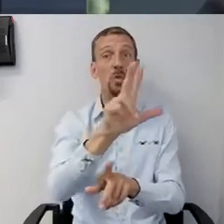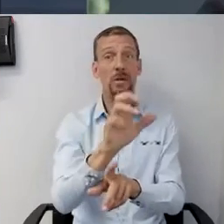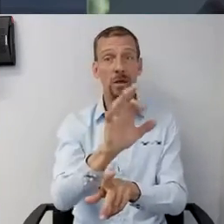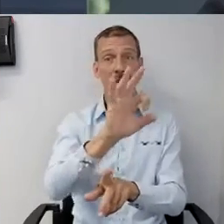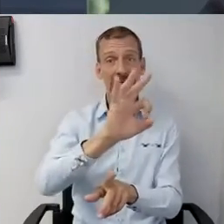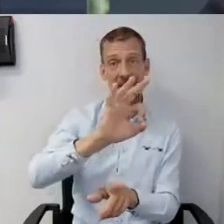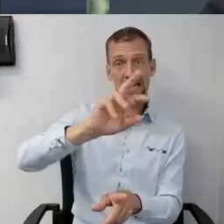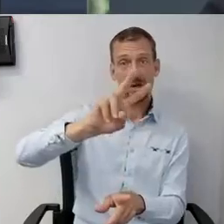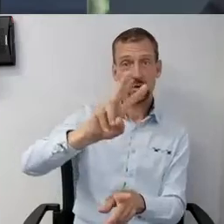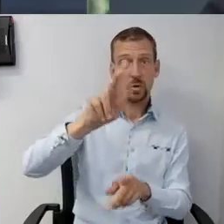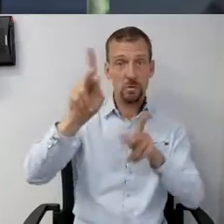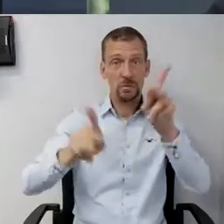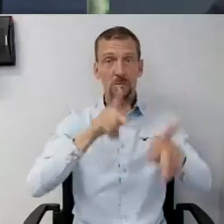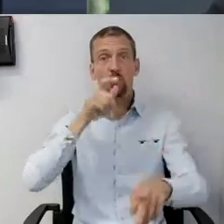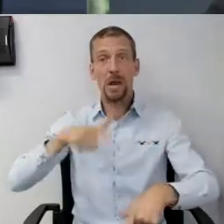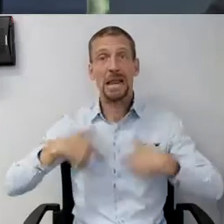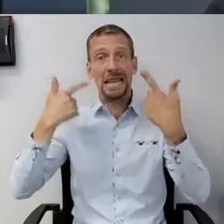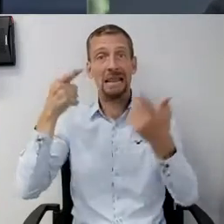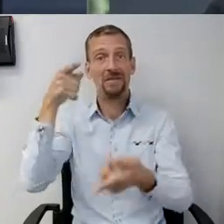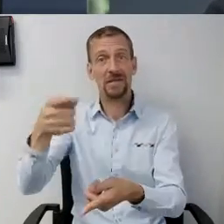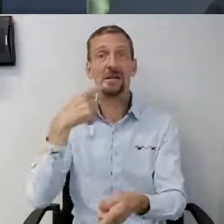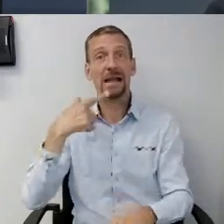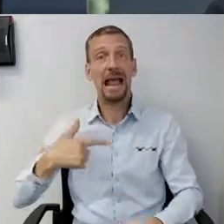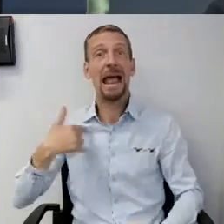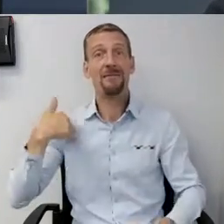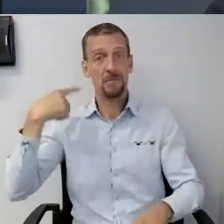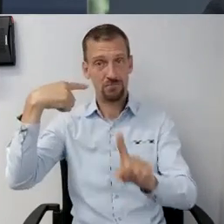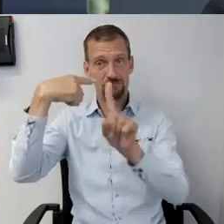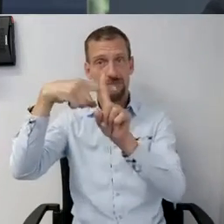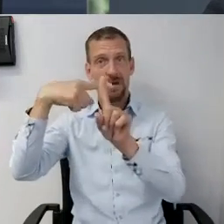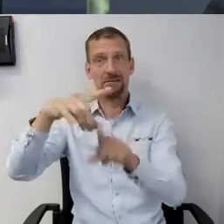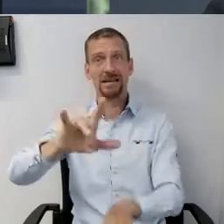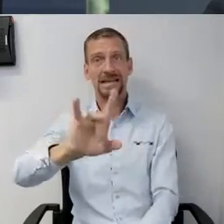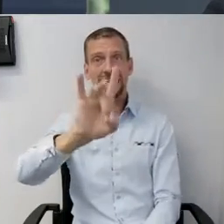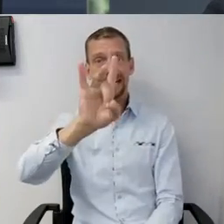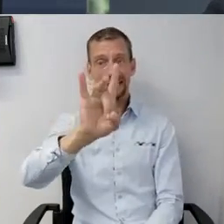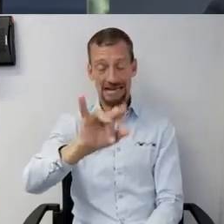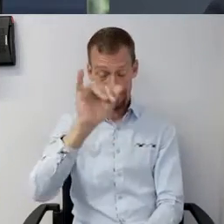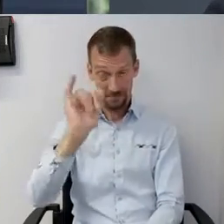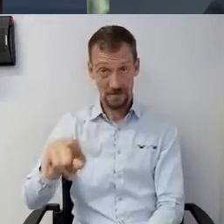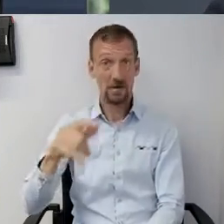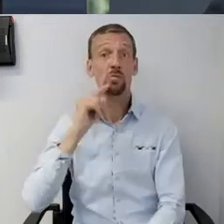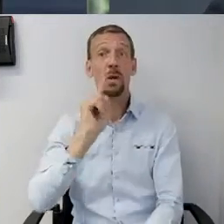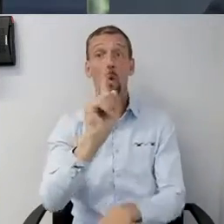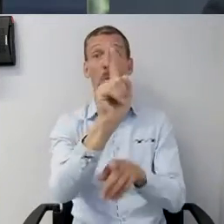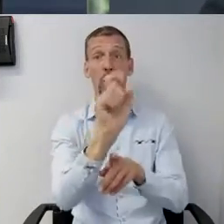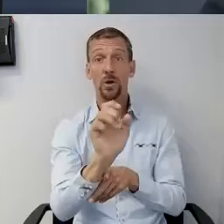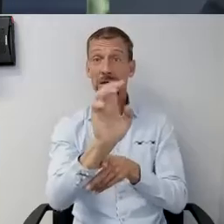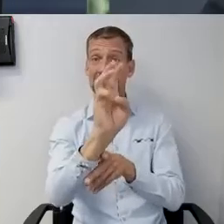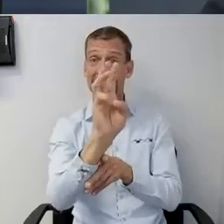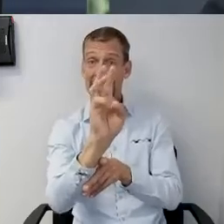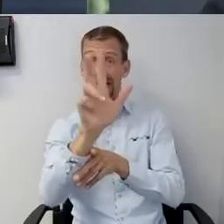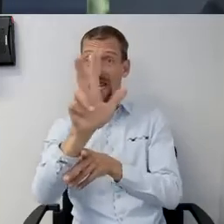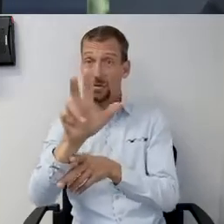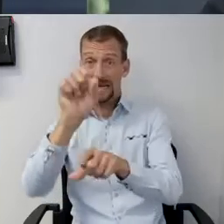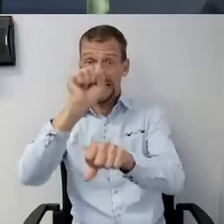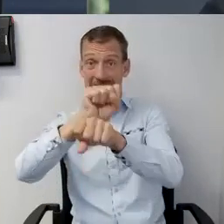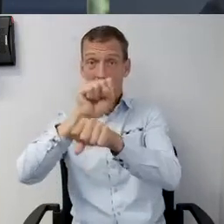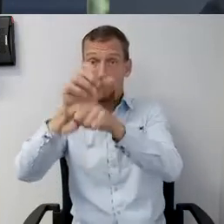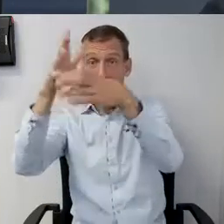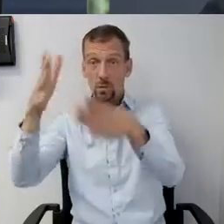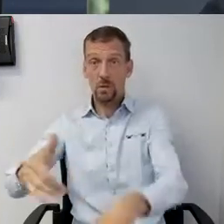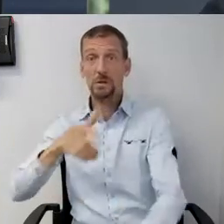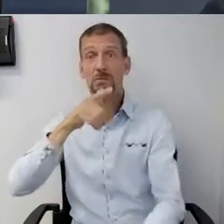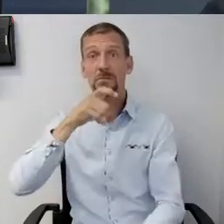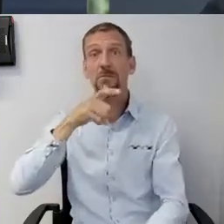392 of their residents have tested positive over the pandemic. They've had 163 of their employees